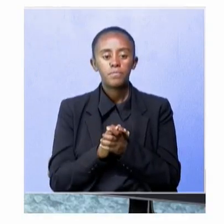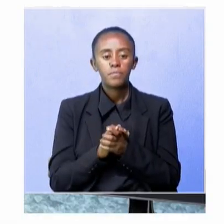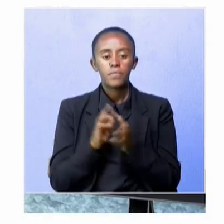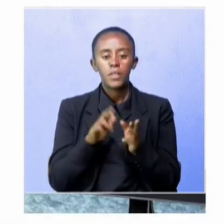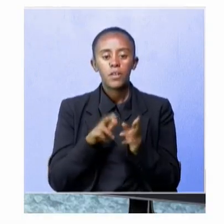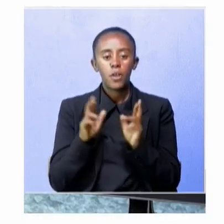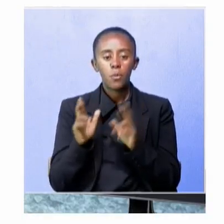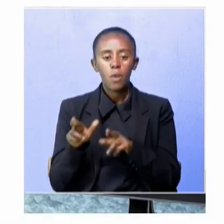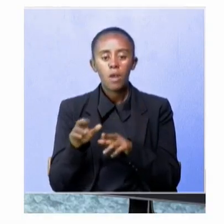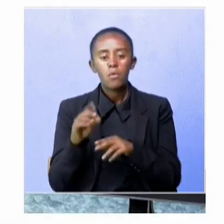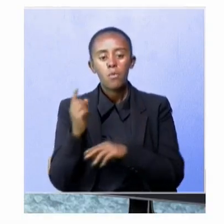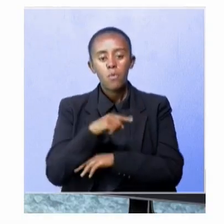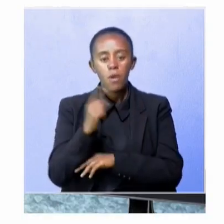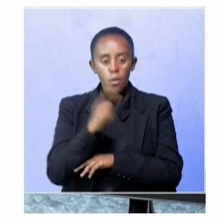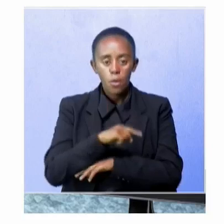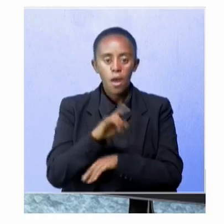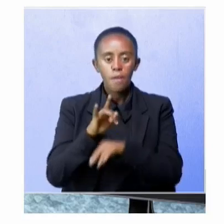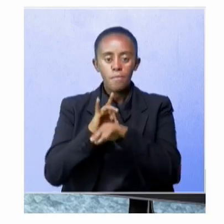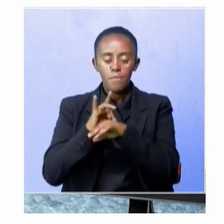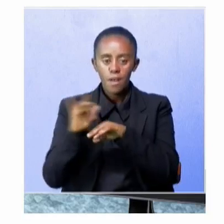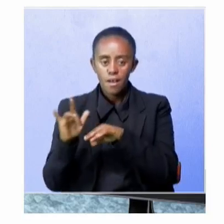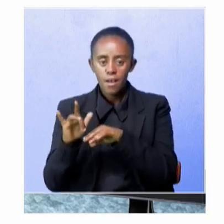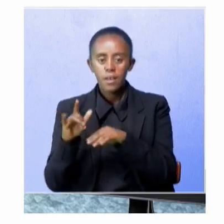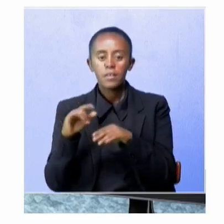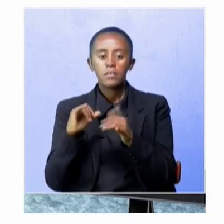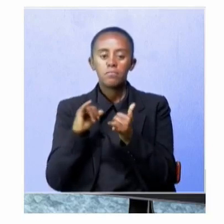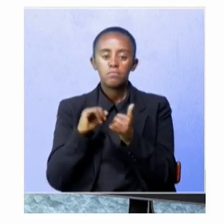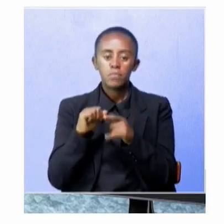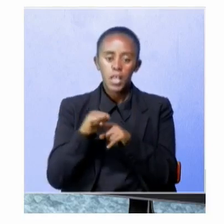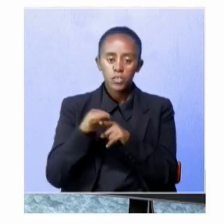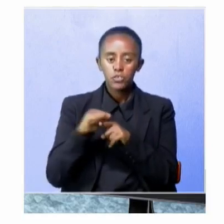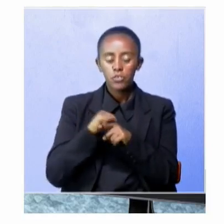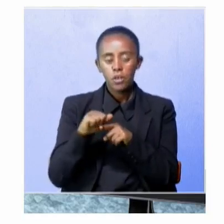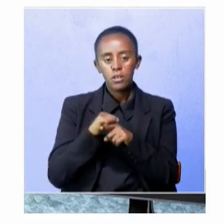regular blank exercise